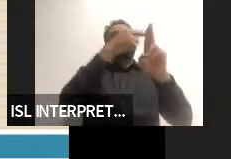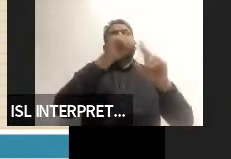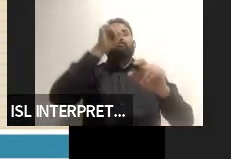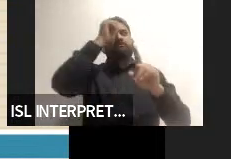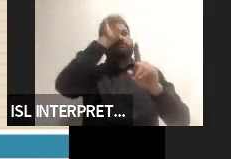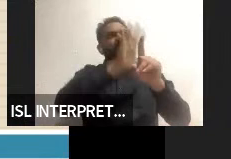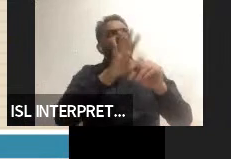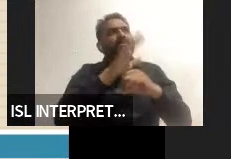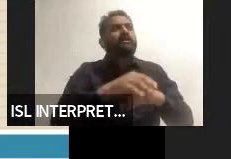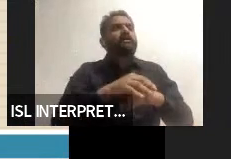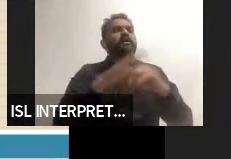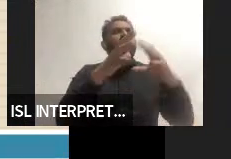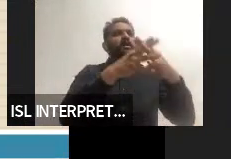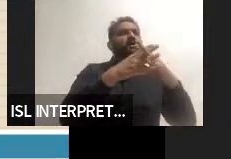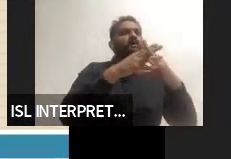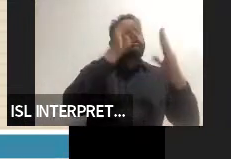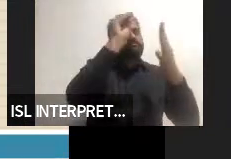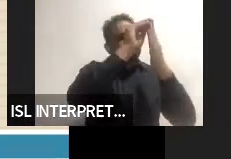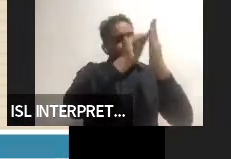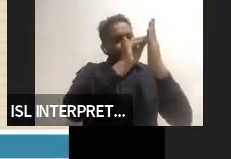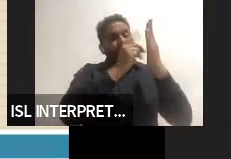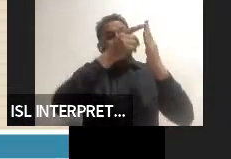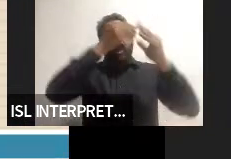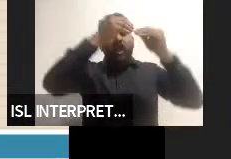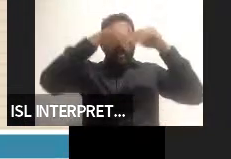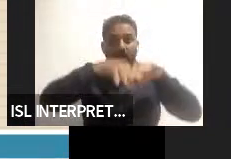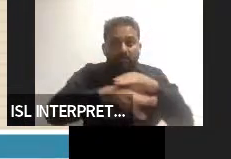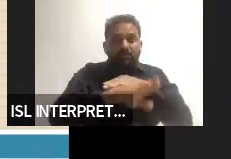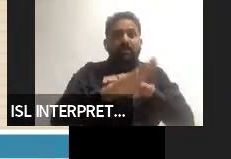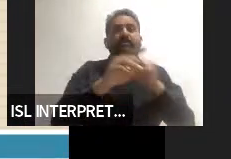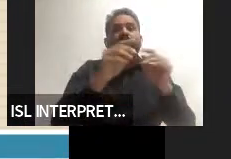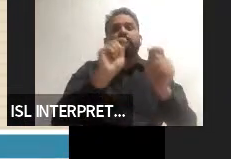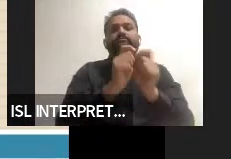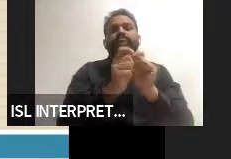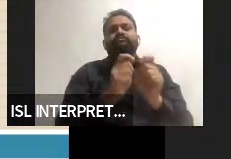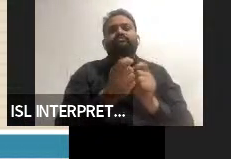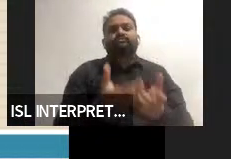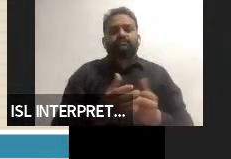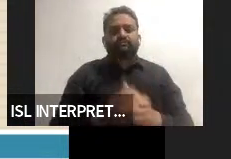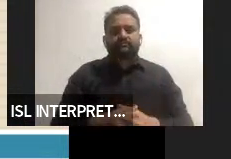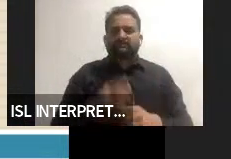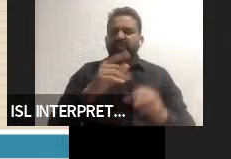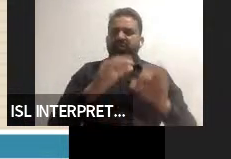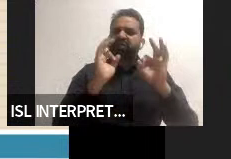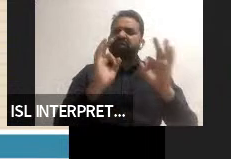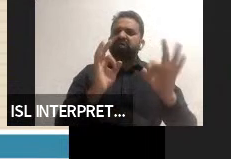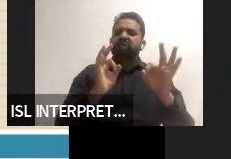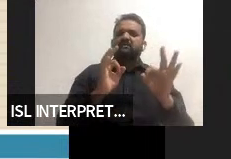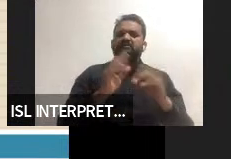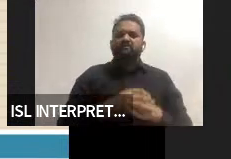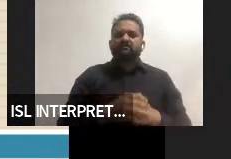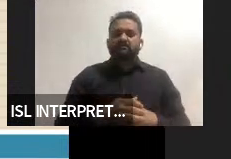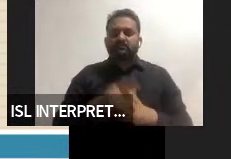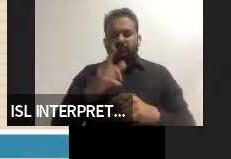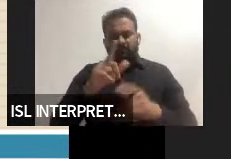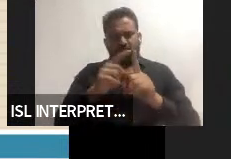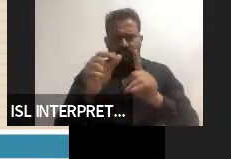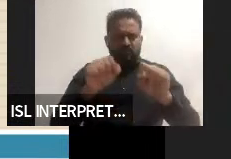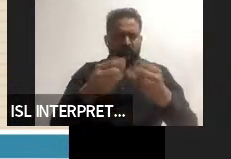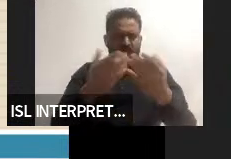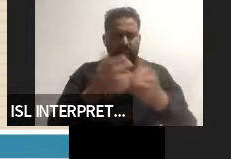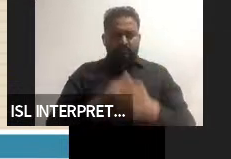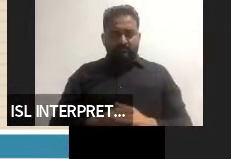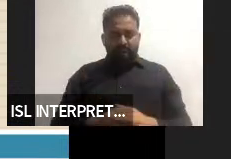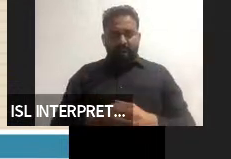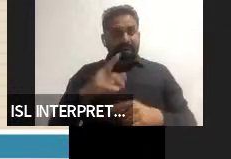all the cases which you have under that country, you can add it over there. So that's you can do that. But what is more